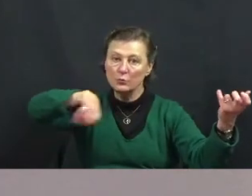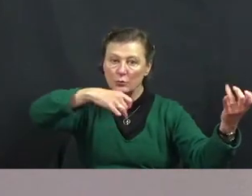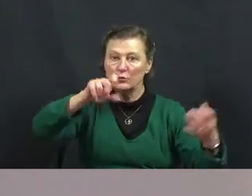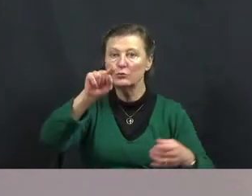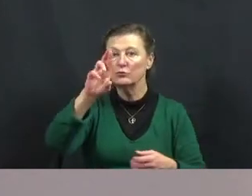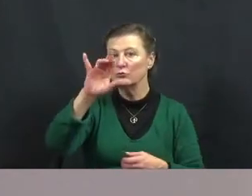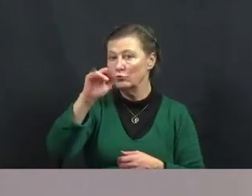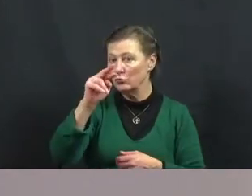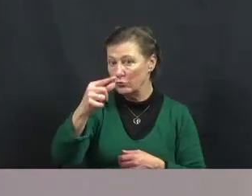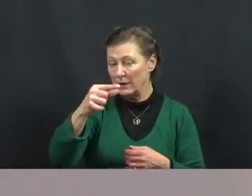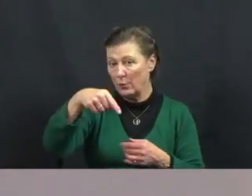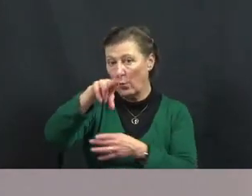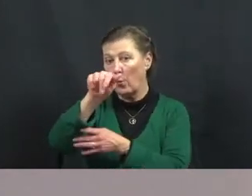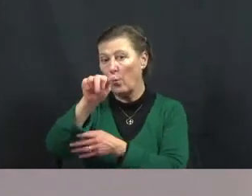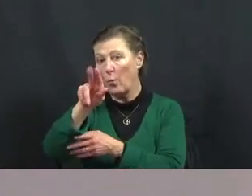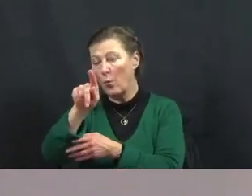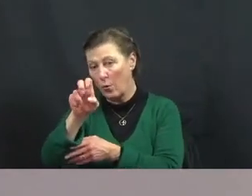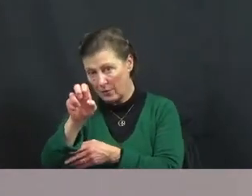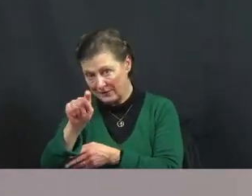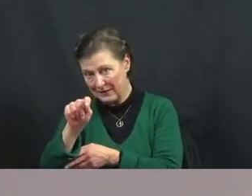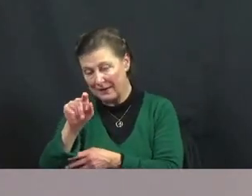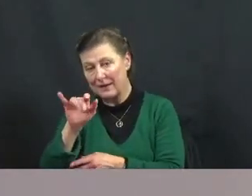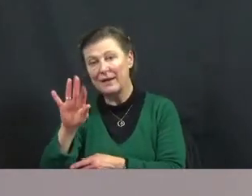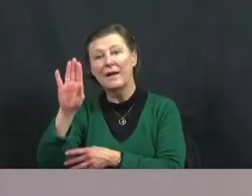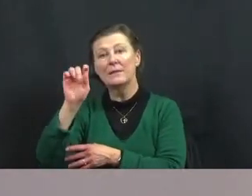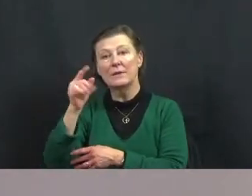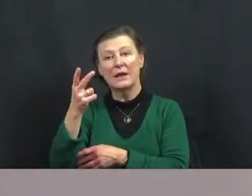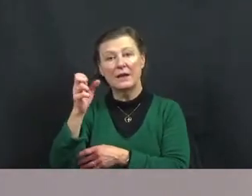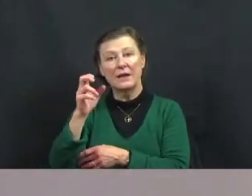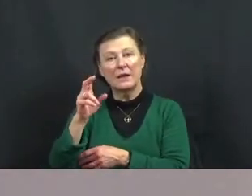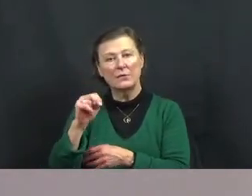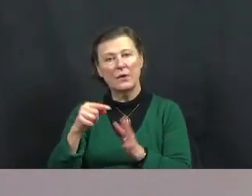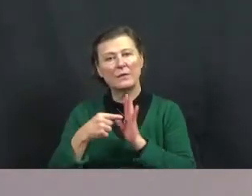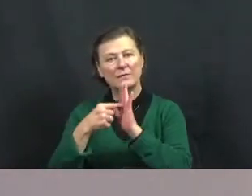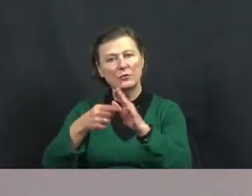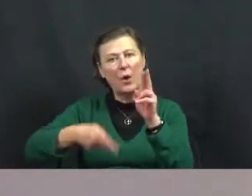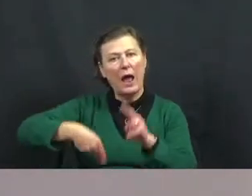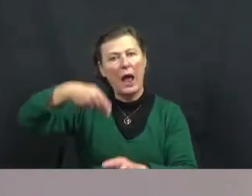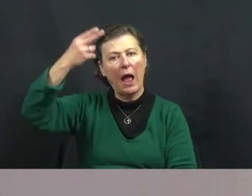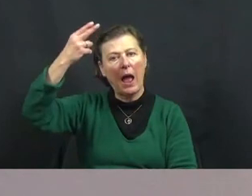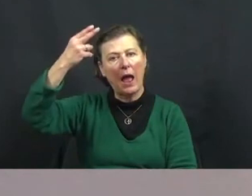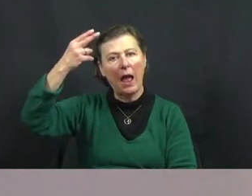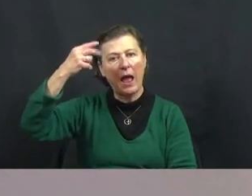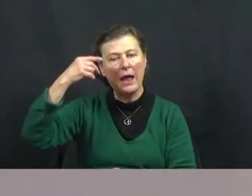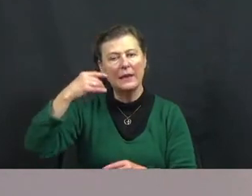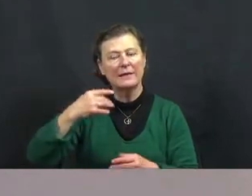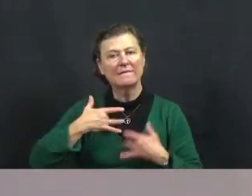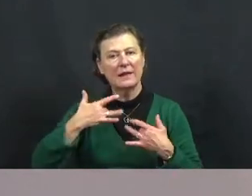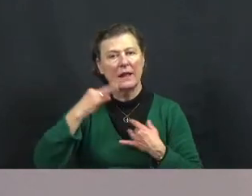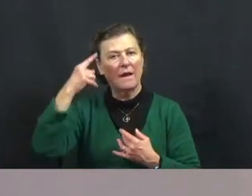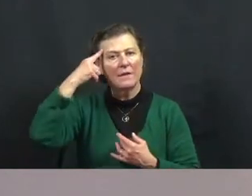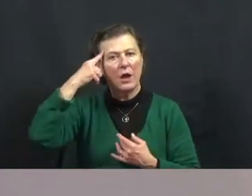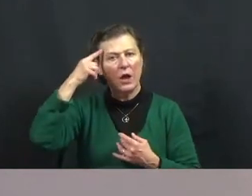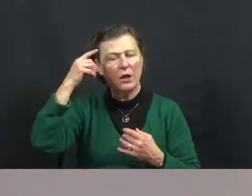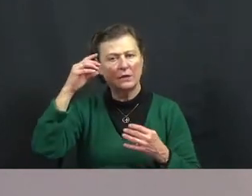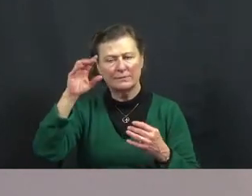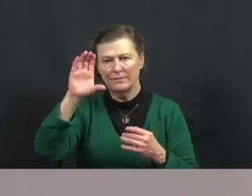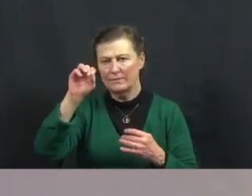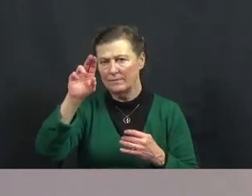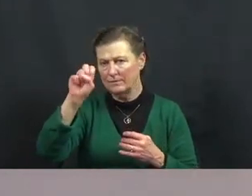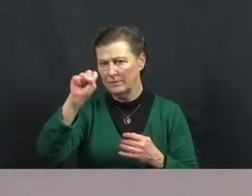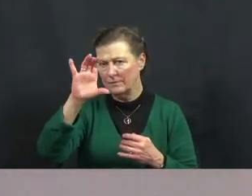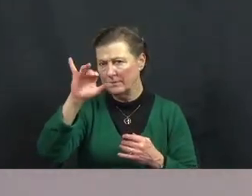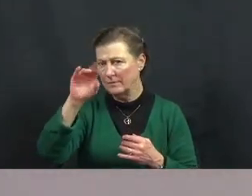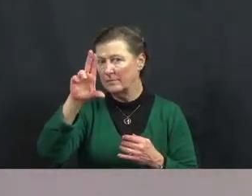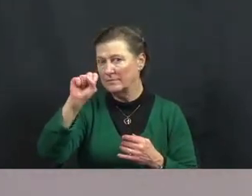late string quartets of Beethoven, reflect a higher state of consciousness than is reflected anywhere in art. I